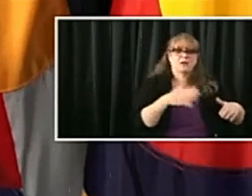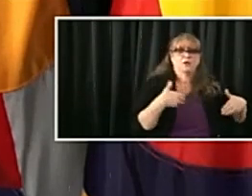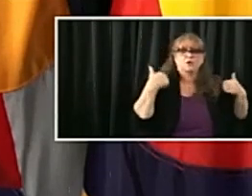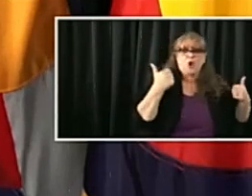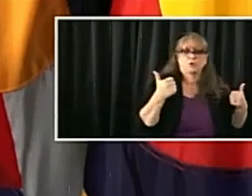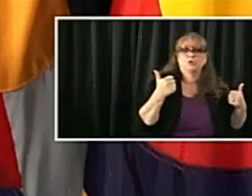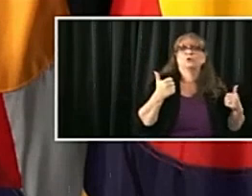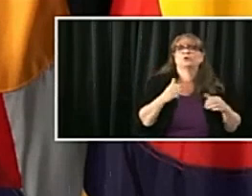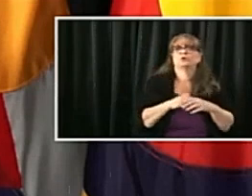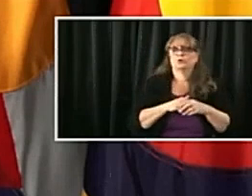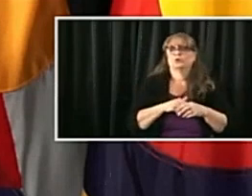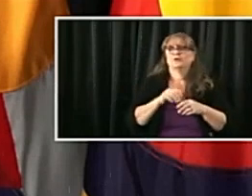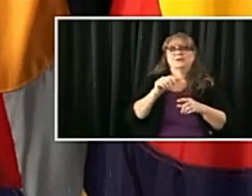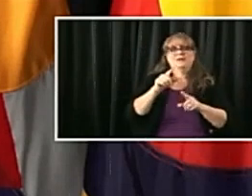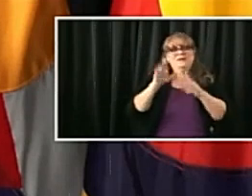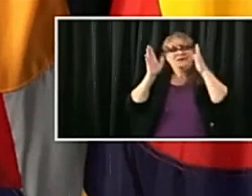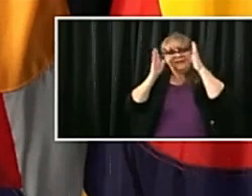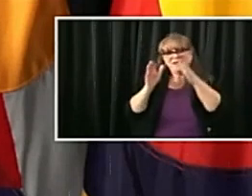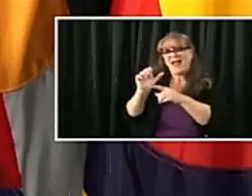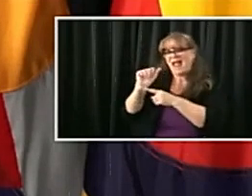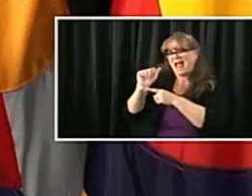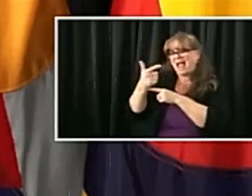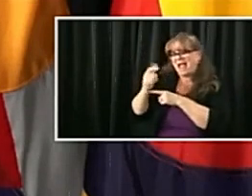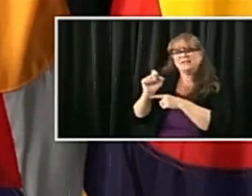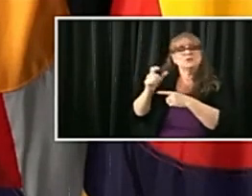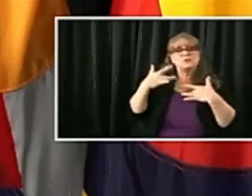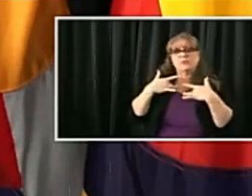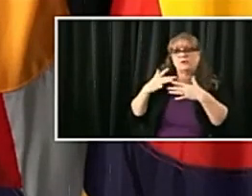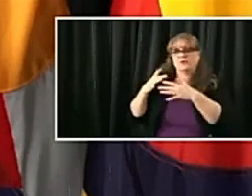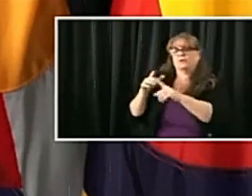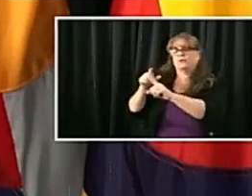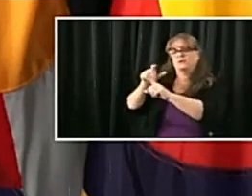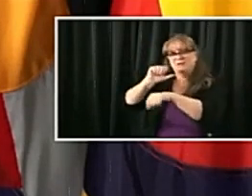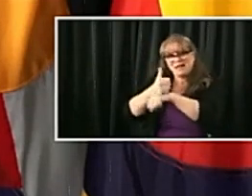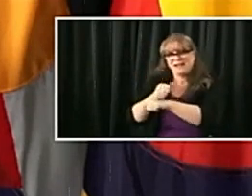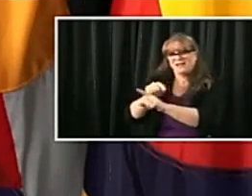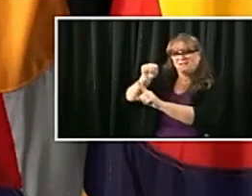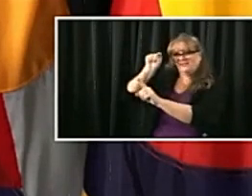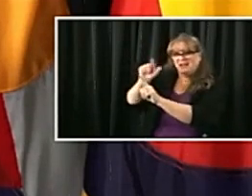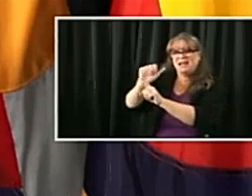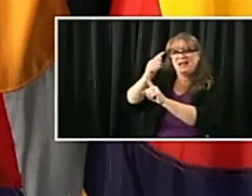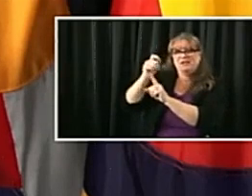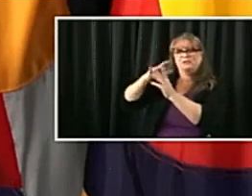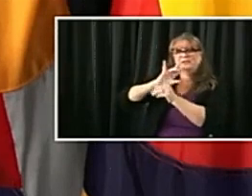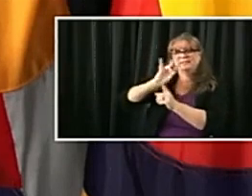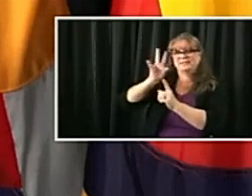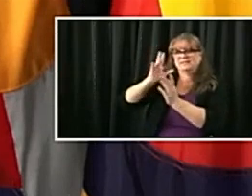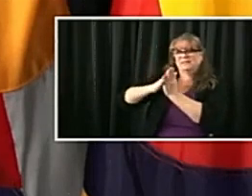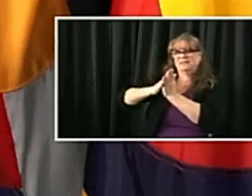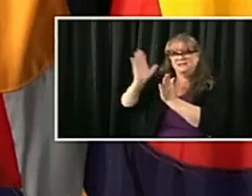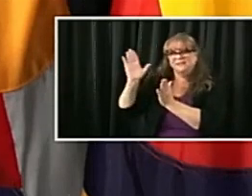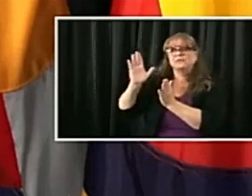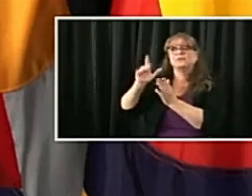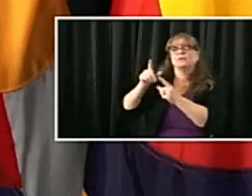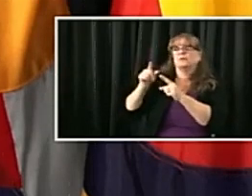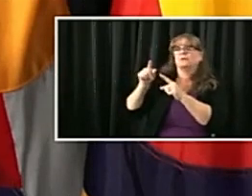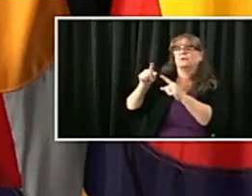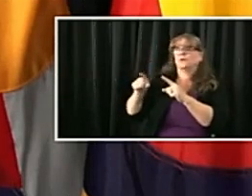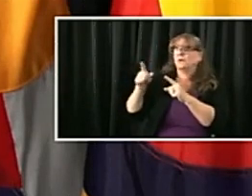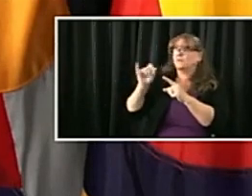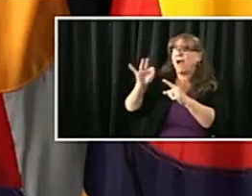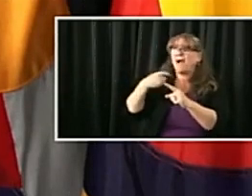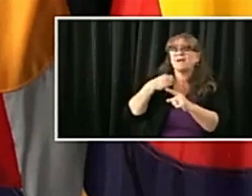criteria. And so that's why it's aligned that way. We, of course, have moved up people with pre-existing conditions ahead of the general population. They are at a greater risk for any age